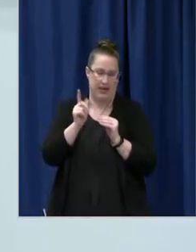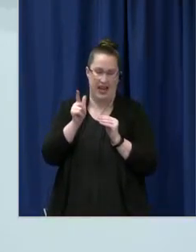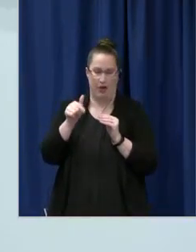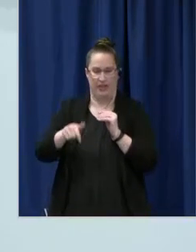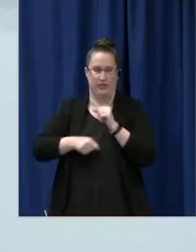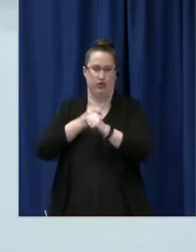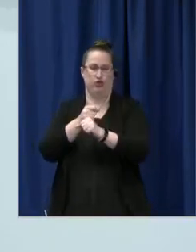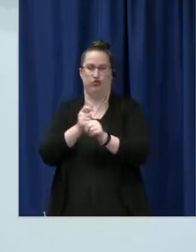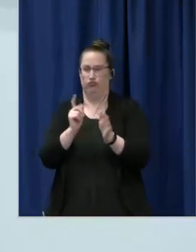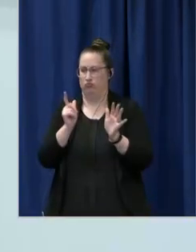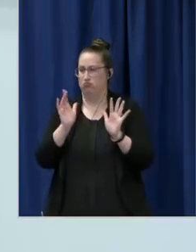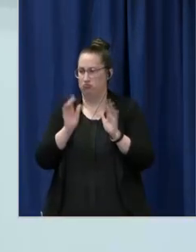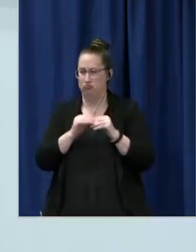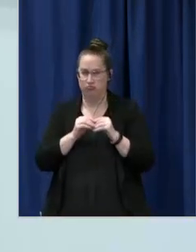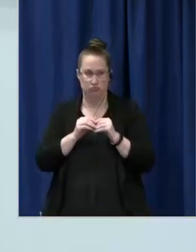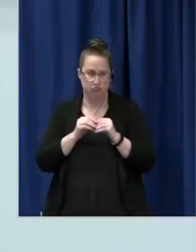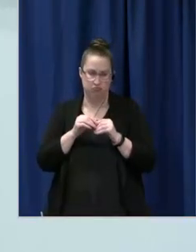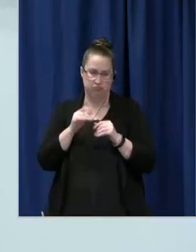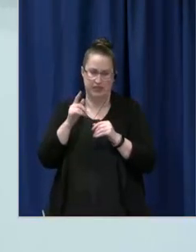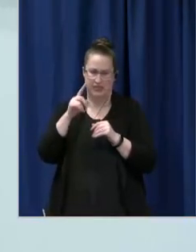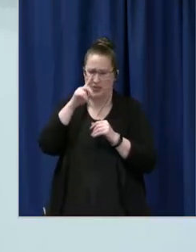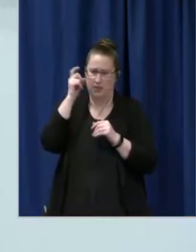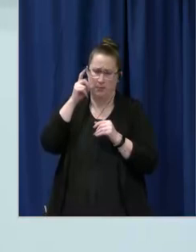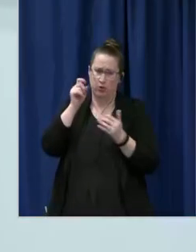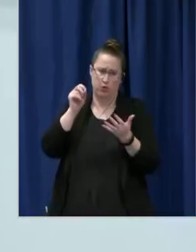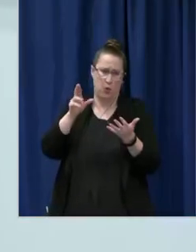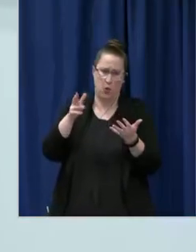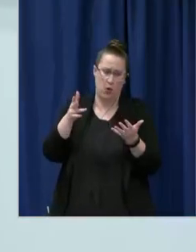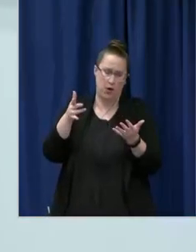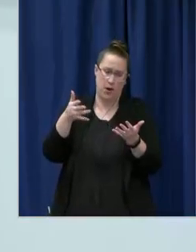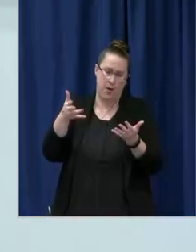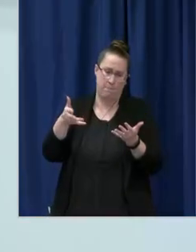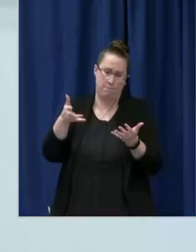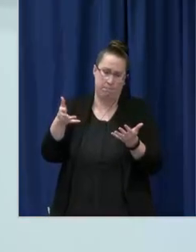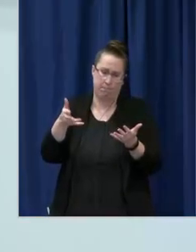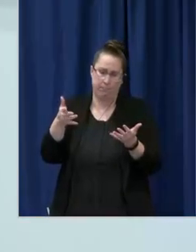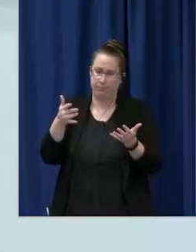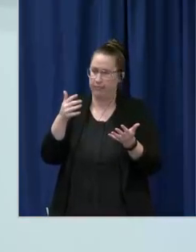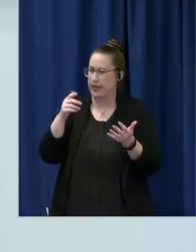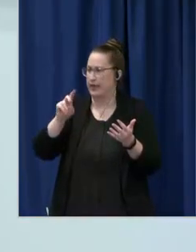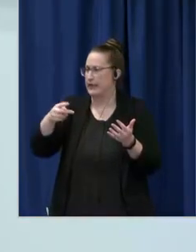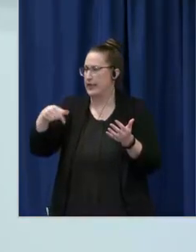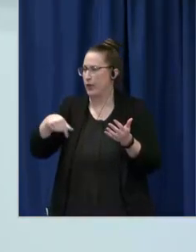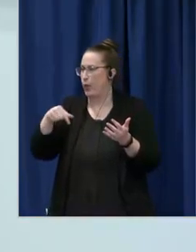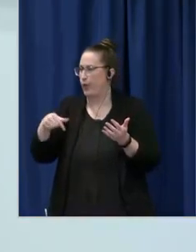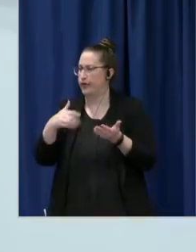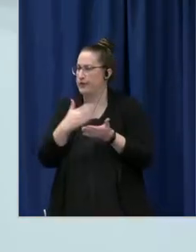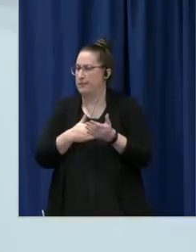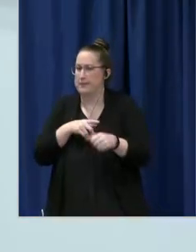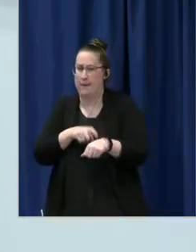year, in the summer or in the second quarter sometime.